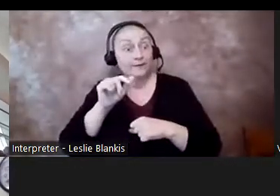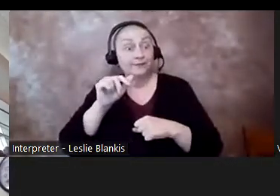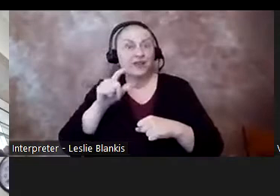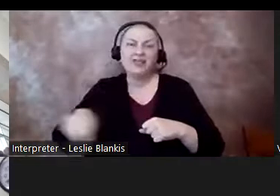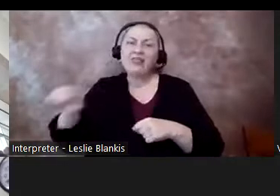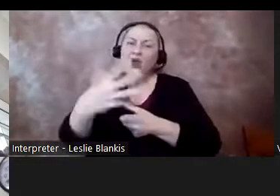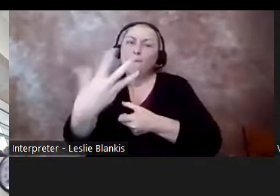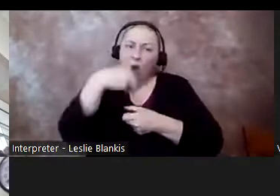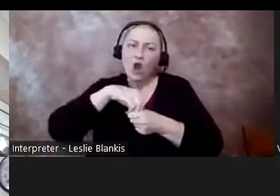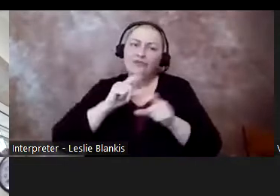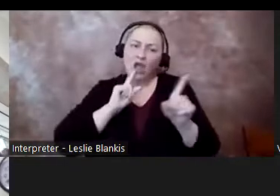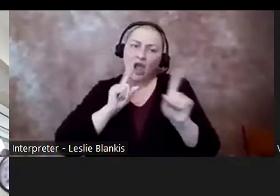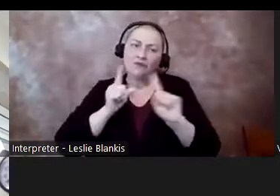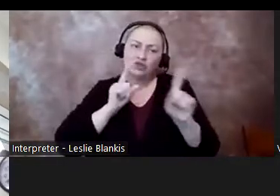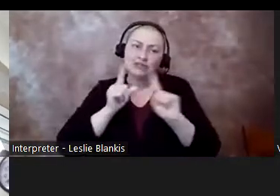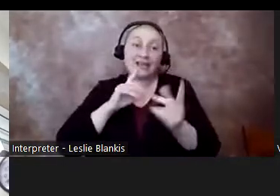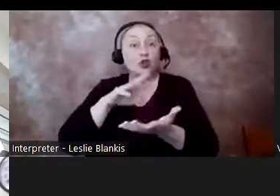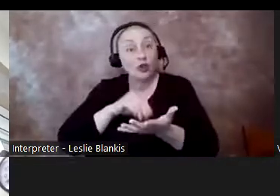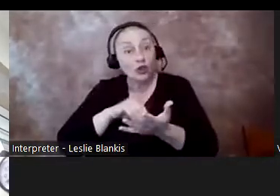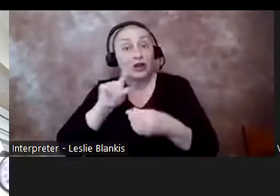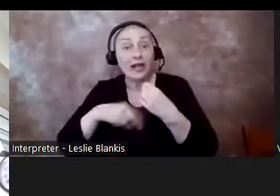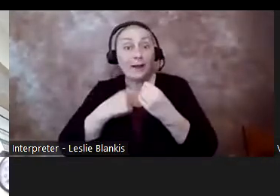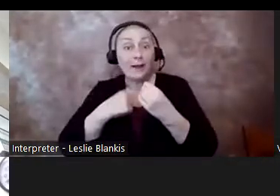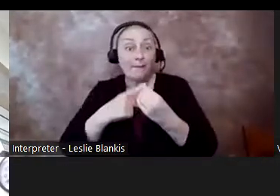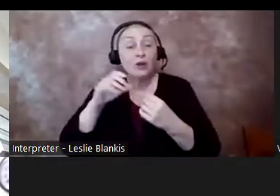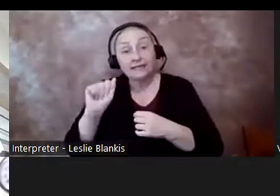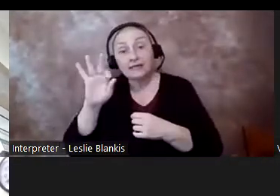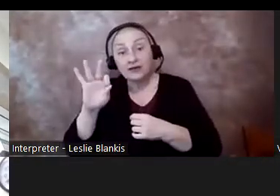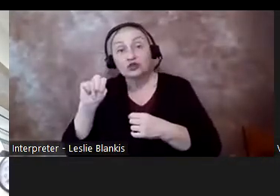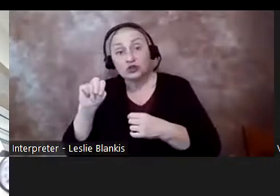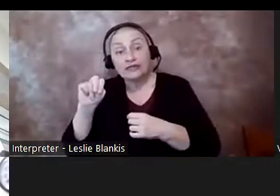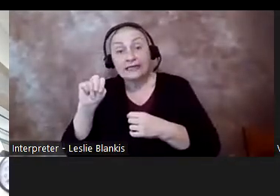part of the conversation and learning about this access and functional needs